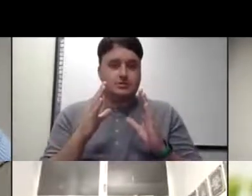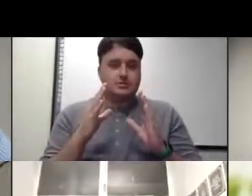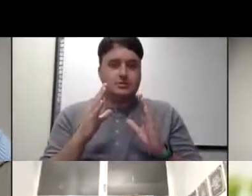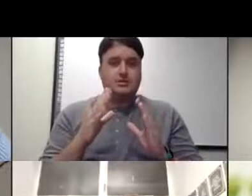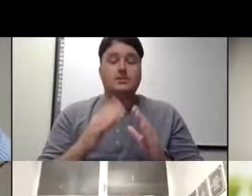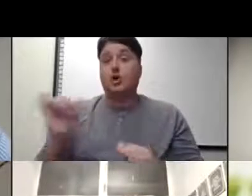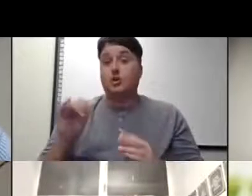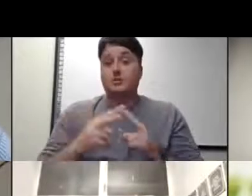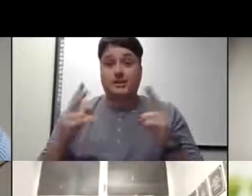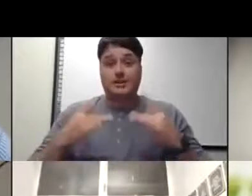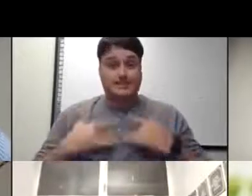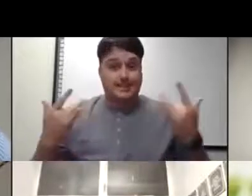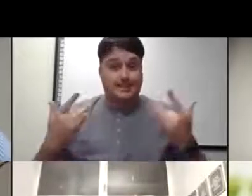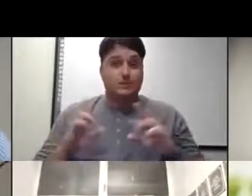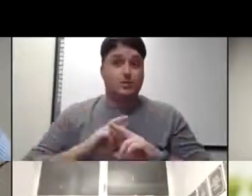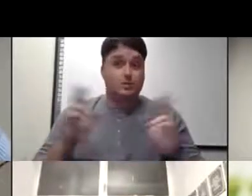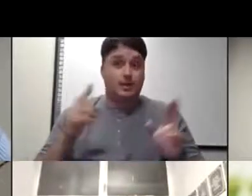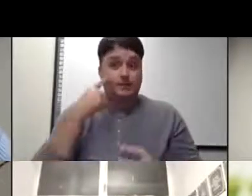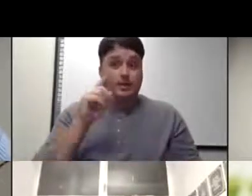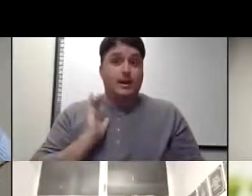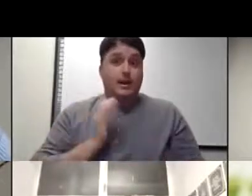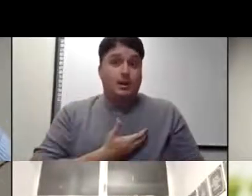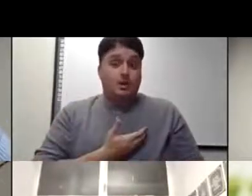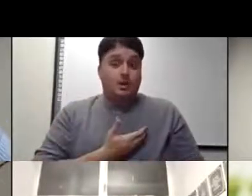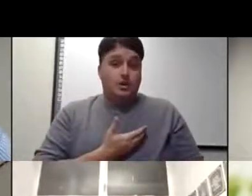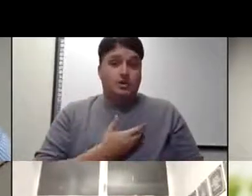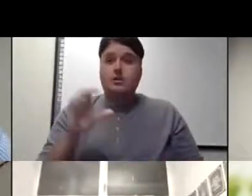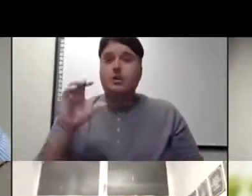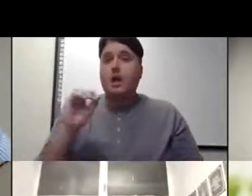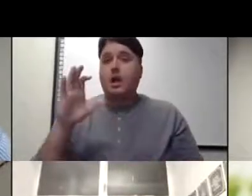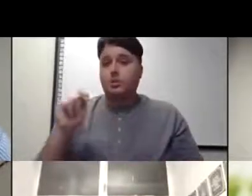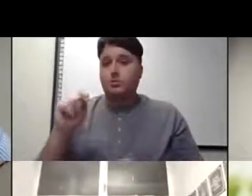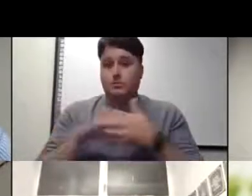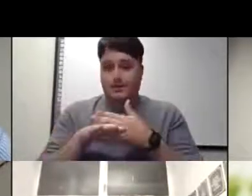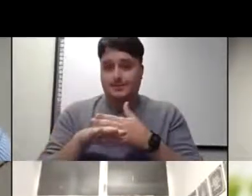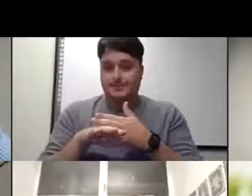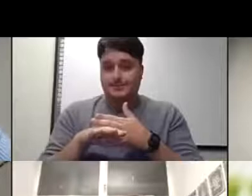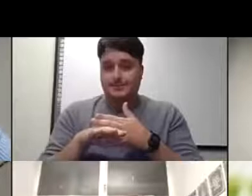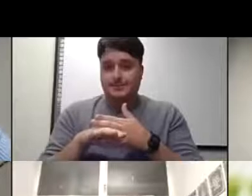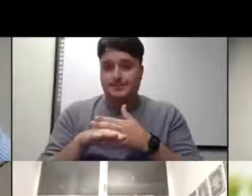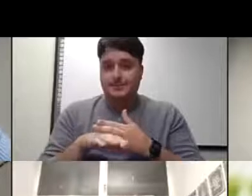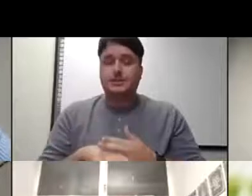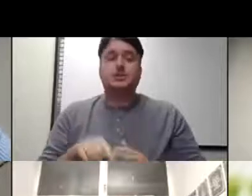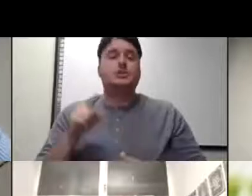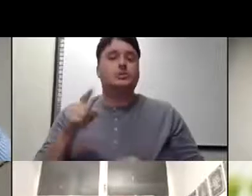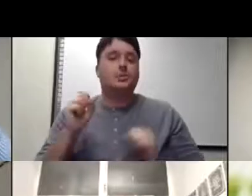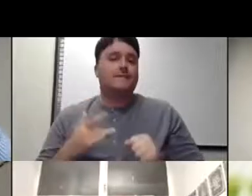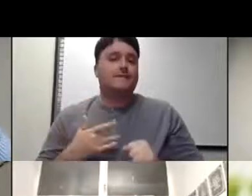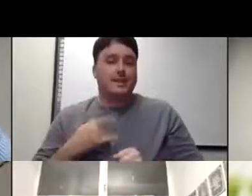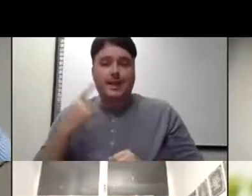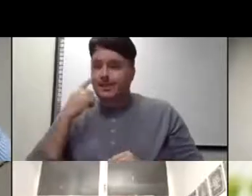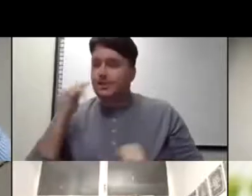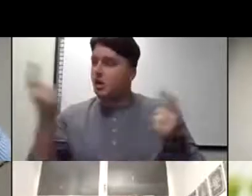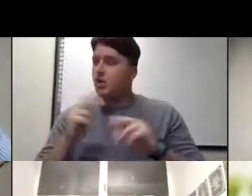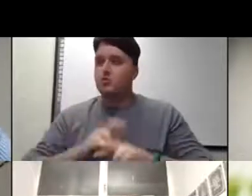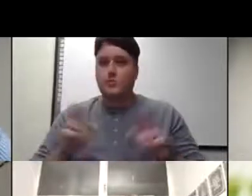excited and ready for our October break. You can kind of feel that I think everybody is